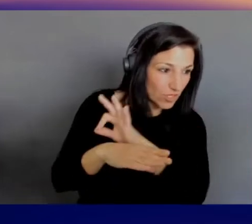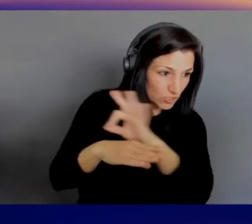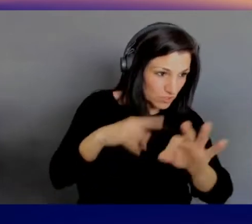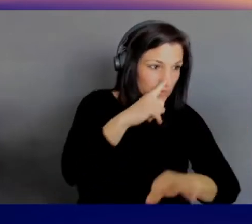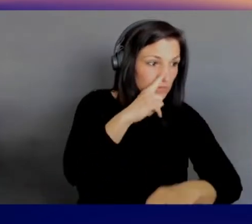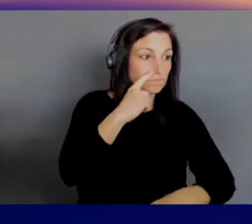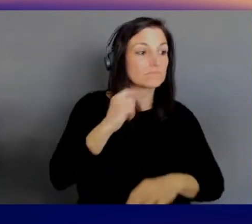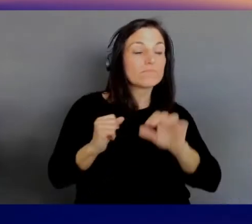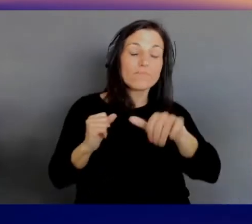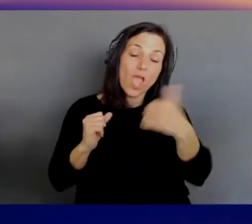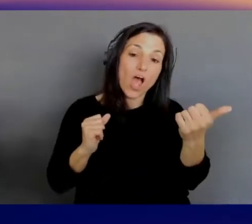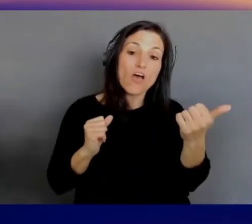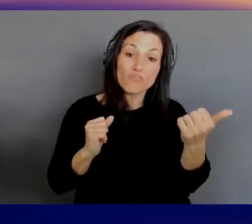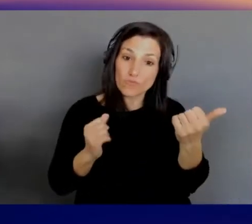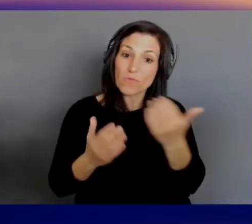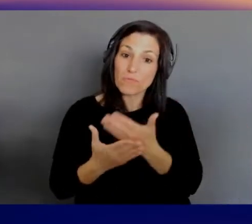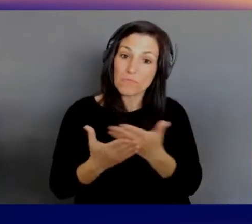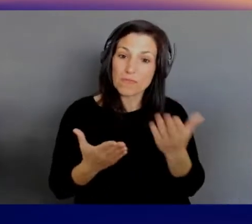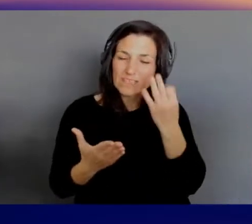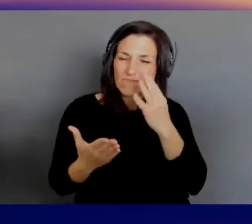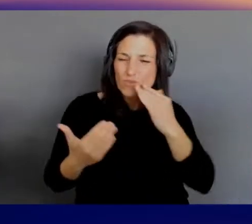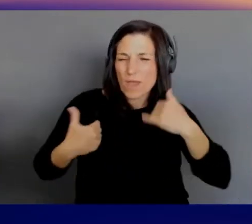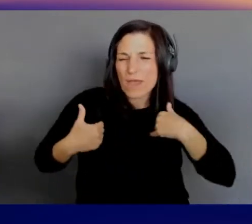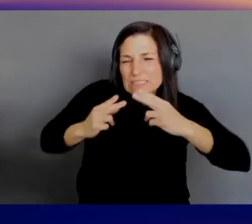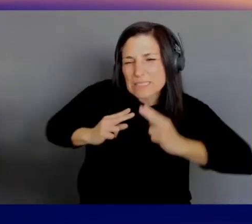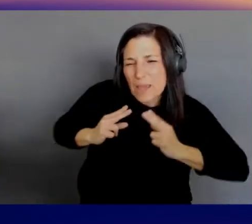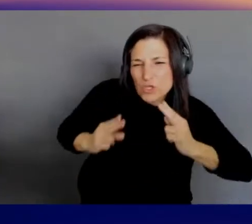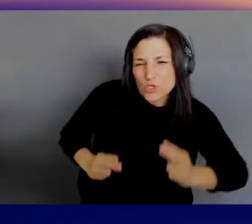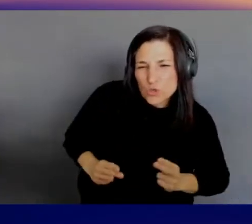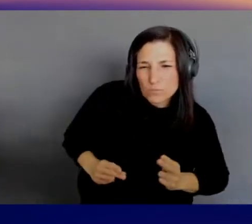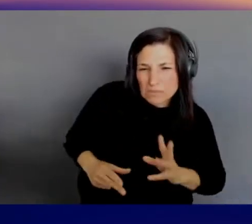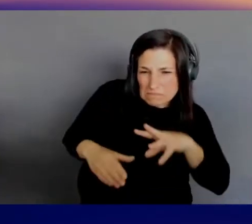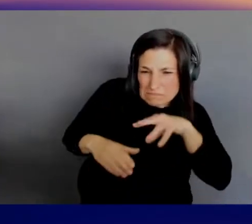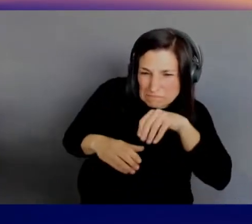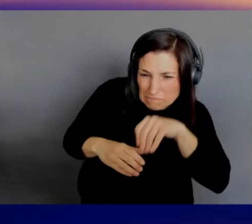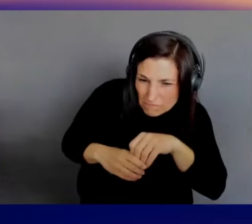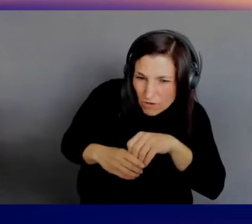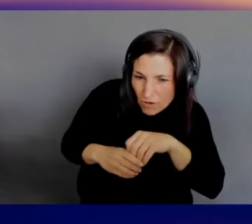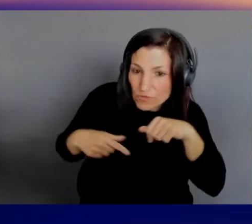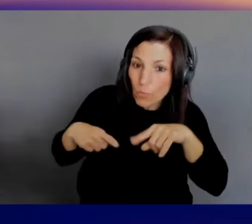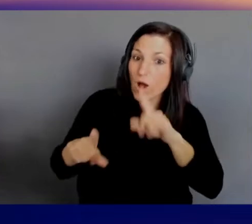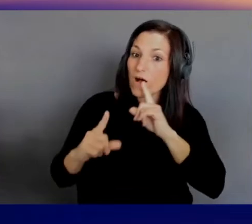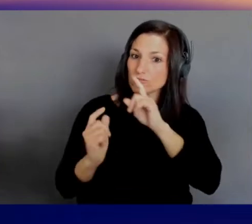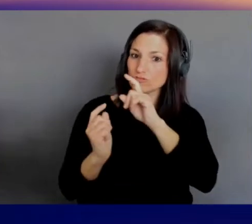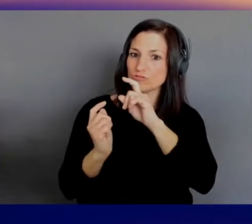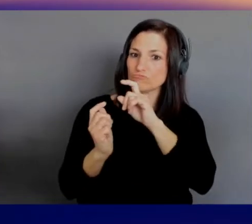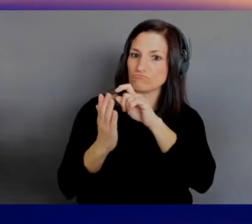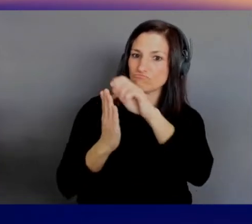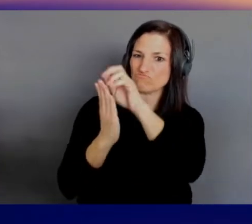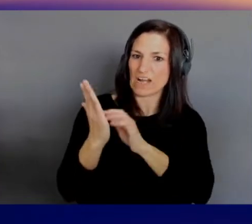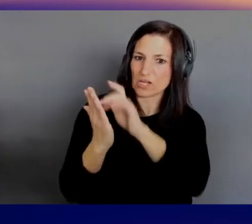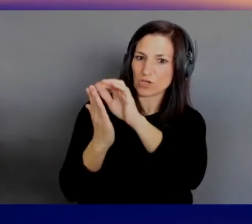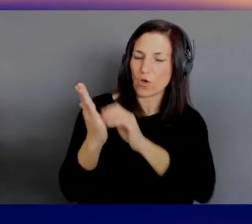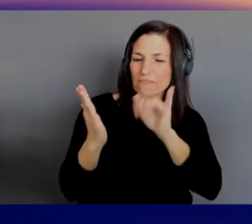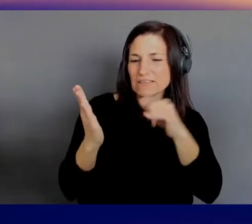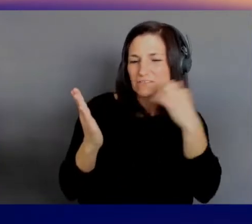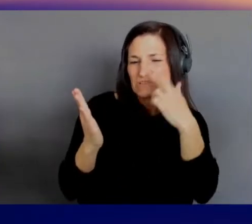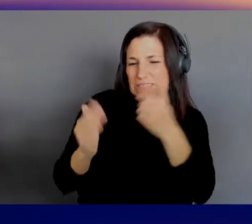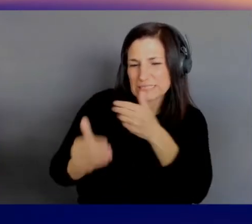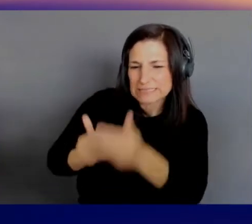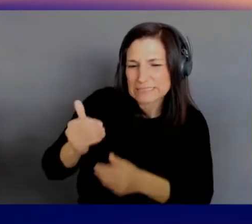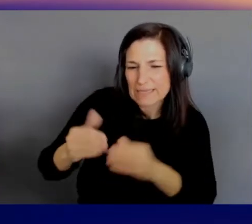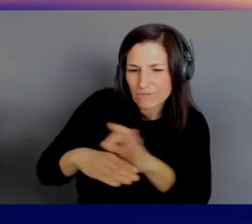have some human intervention that is required while you're writing code. That's where Step Functions would be a good indicator. The other one says if you